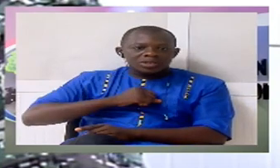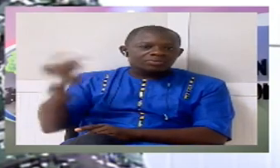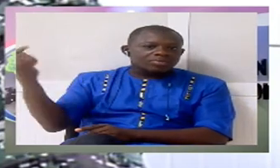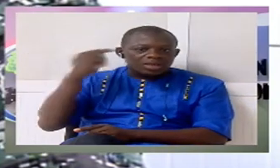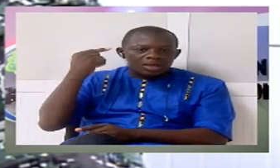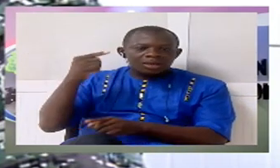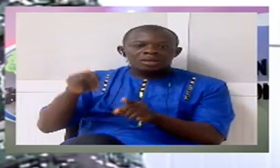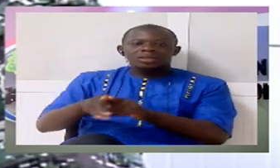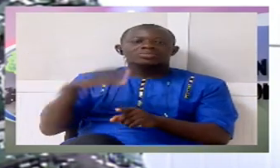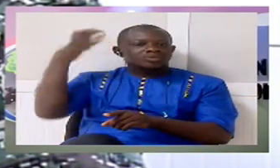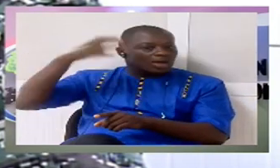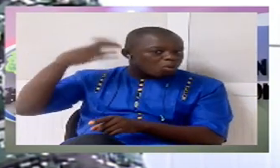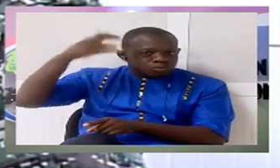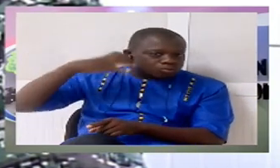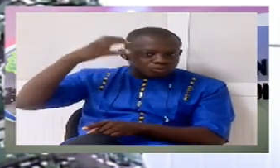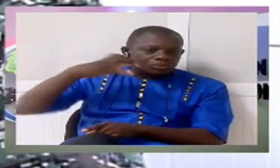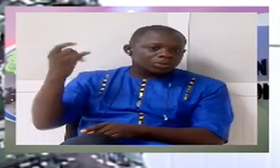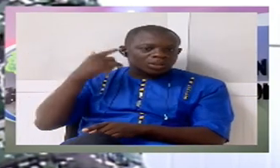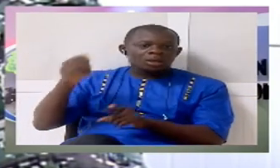When it heard the siren,